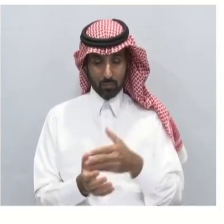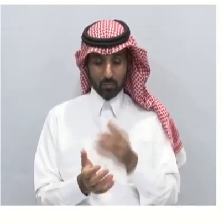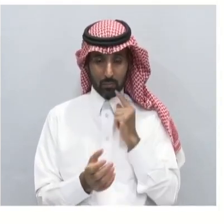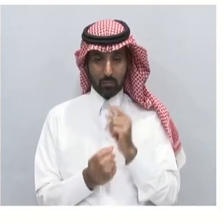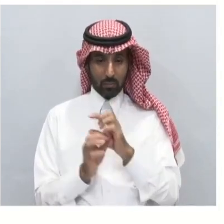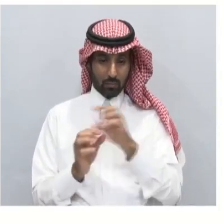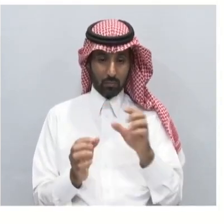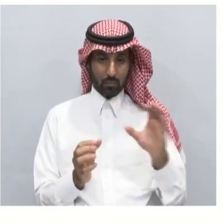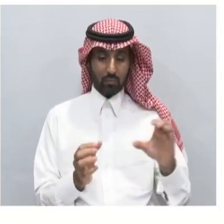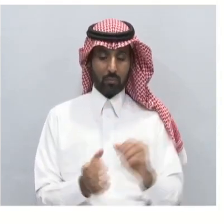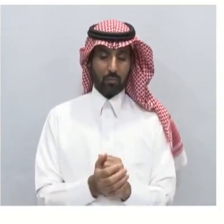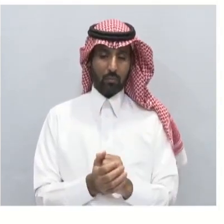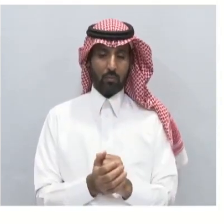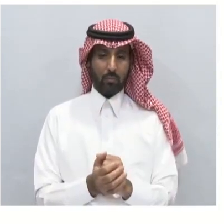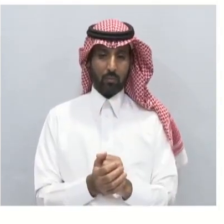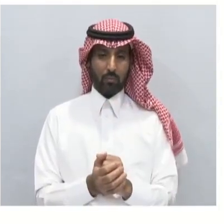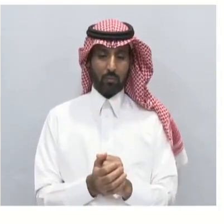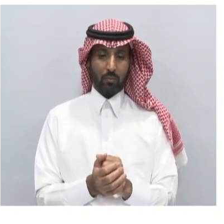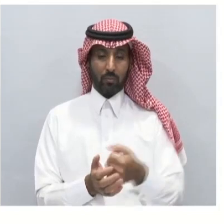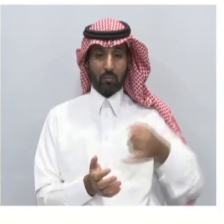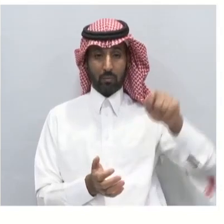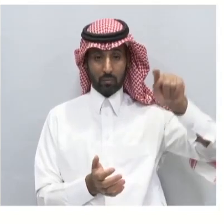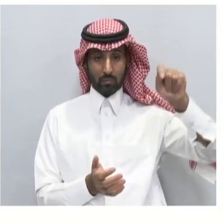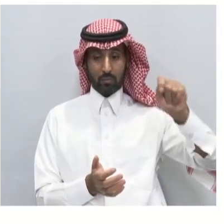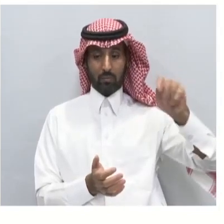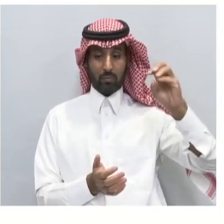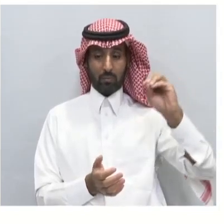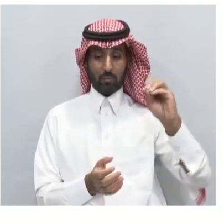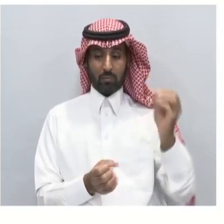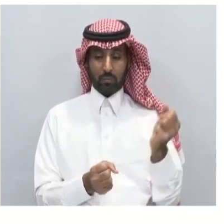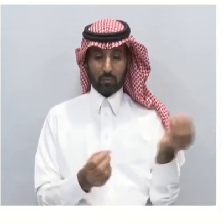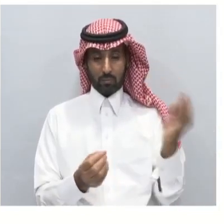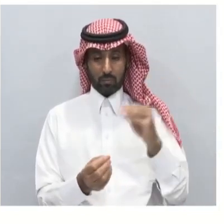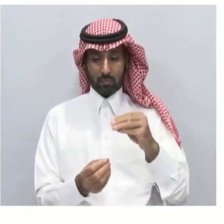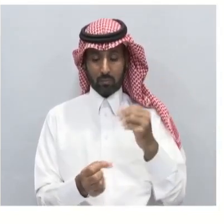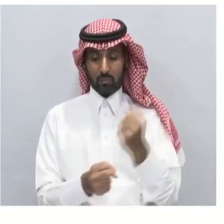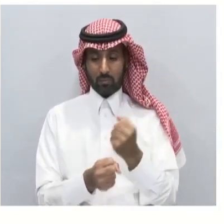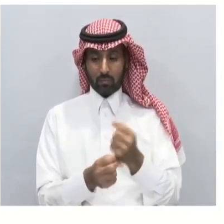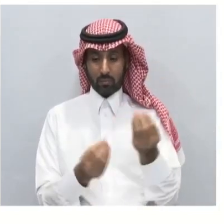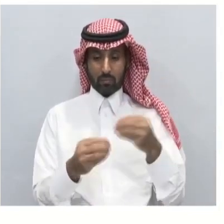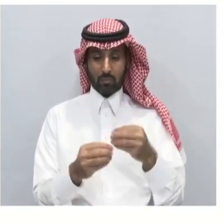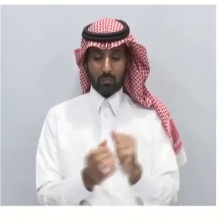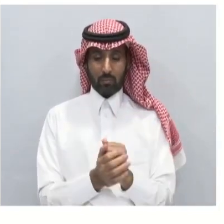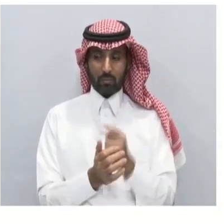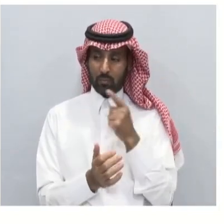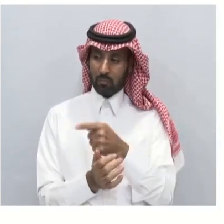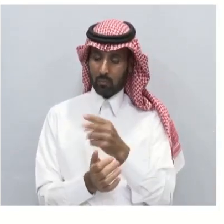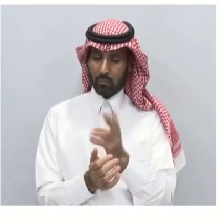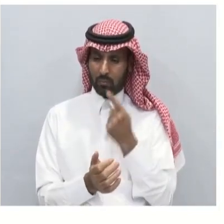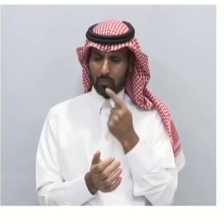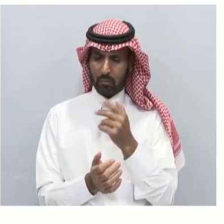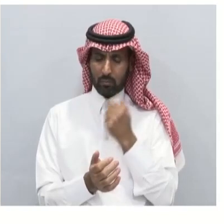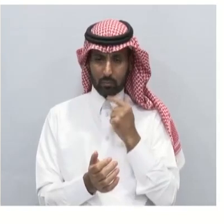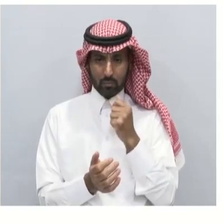complete the sentences. Use infinitives. So here we will use infinitives. Use its where